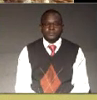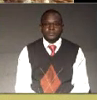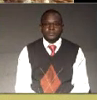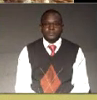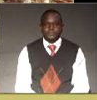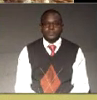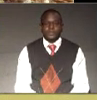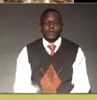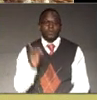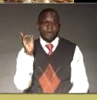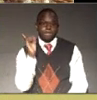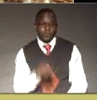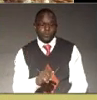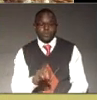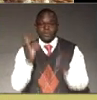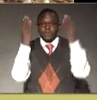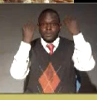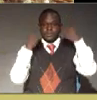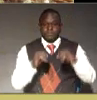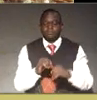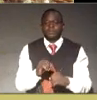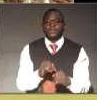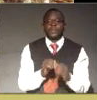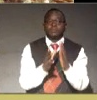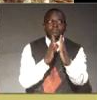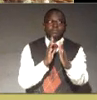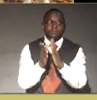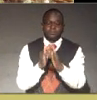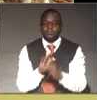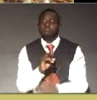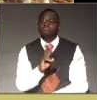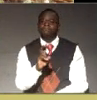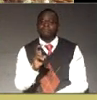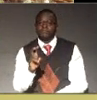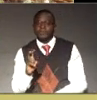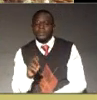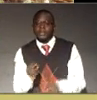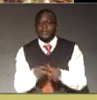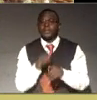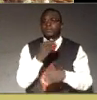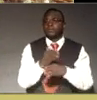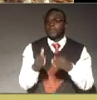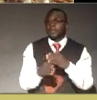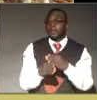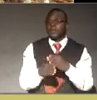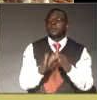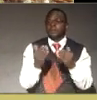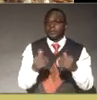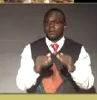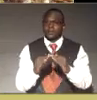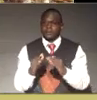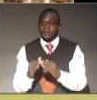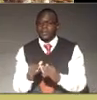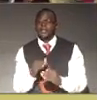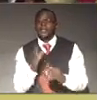On arrival, the President toured and inspected SFC's facilities as well as the houses that are being constructed at the